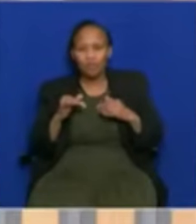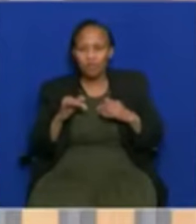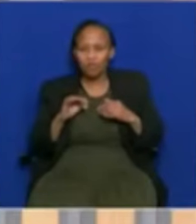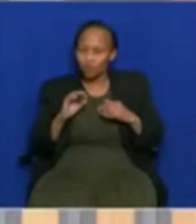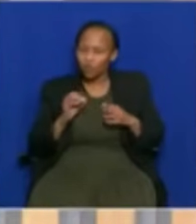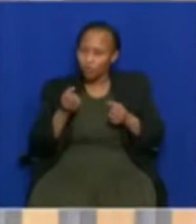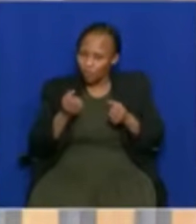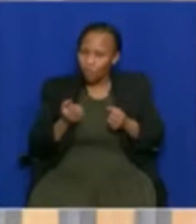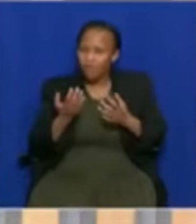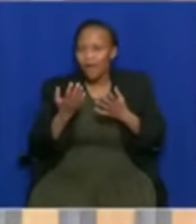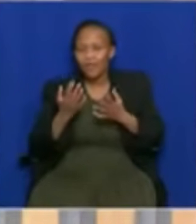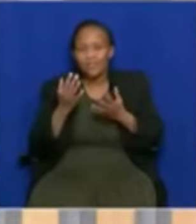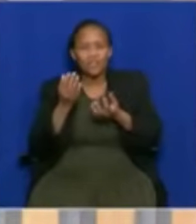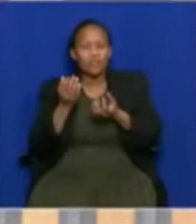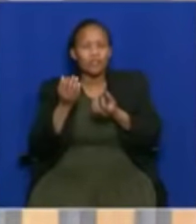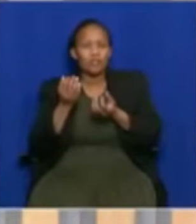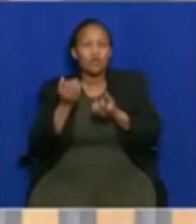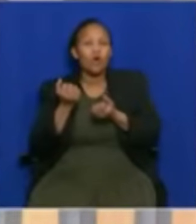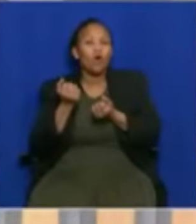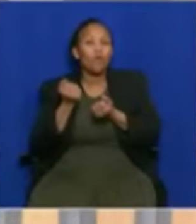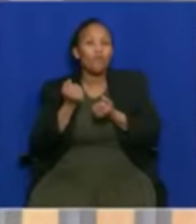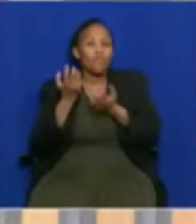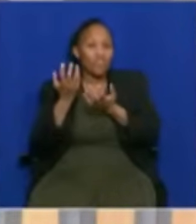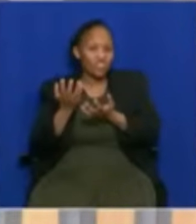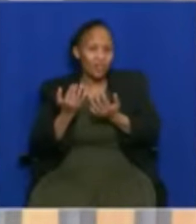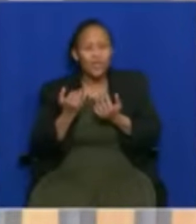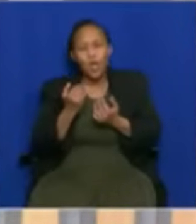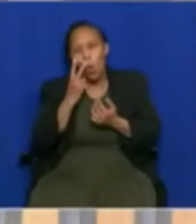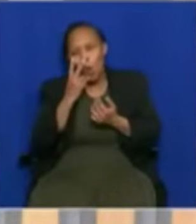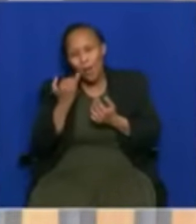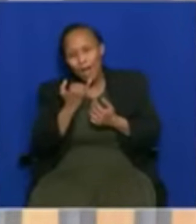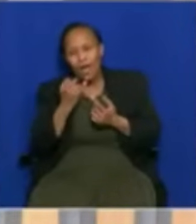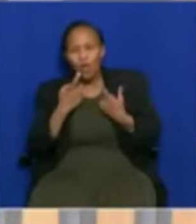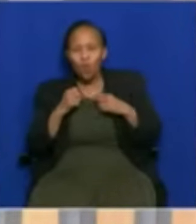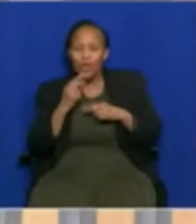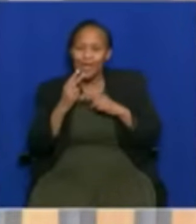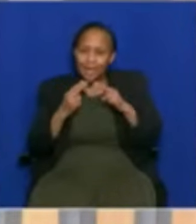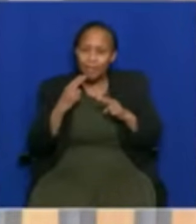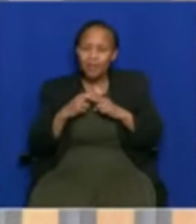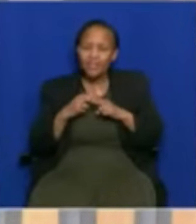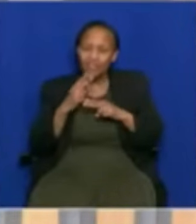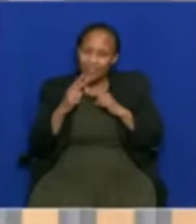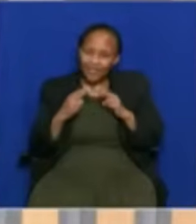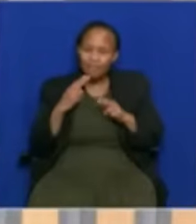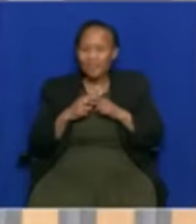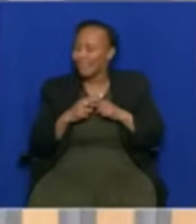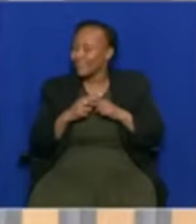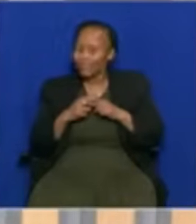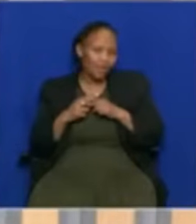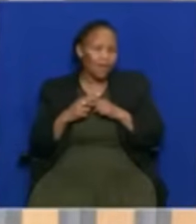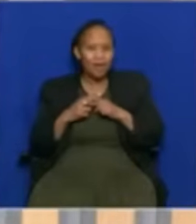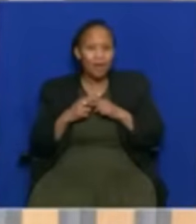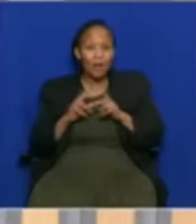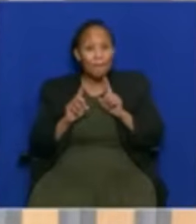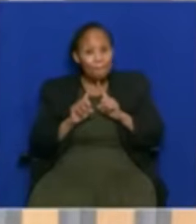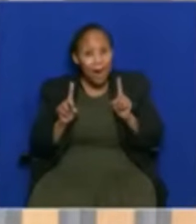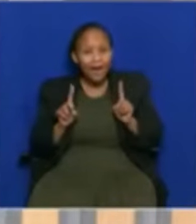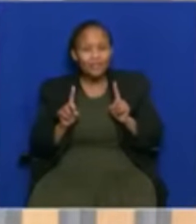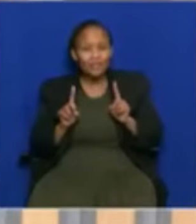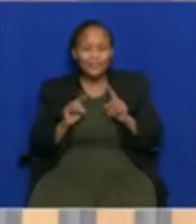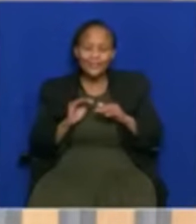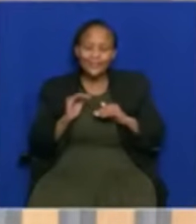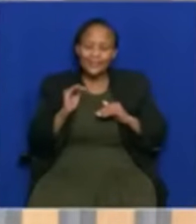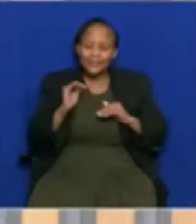that we are repetitive. We are not. We have to engage with each step